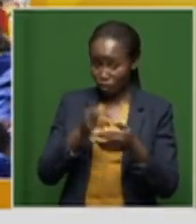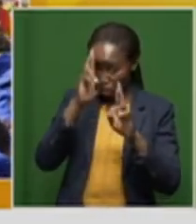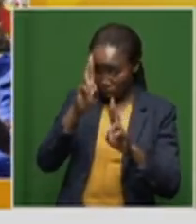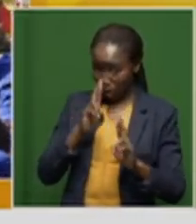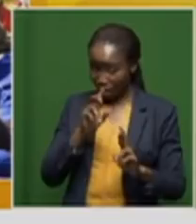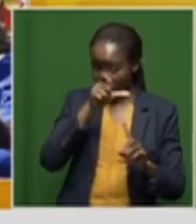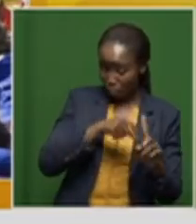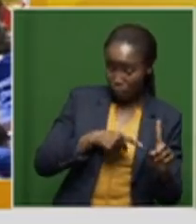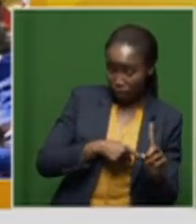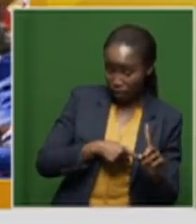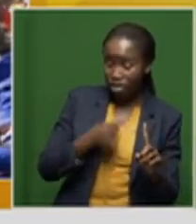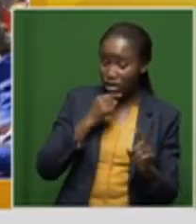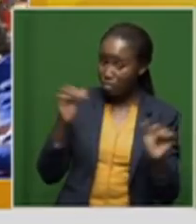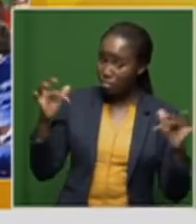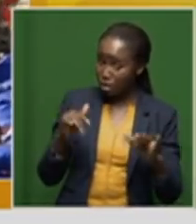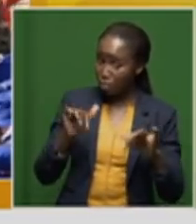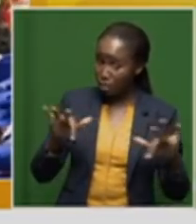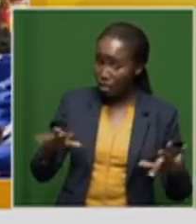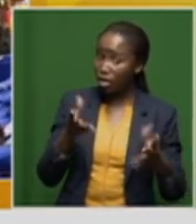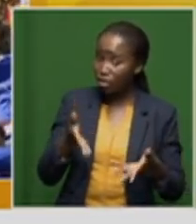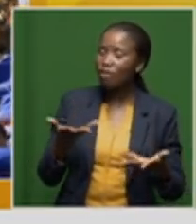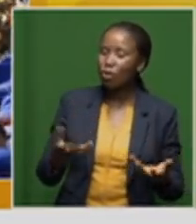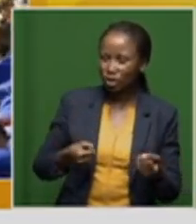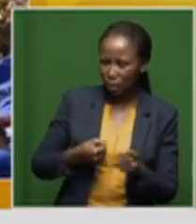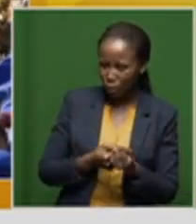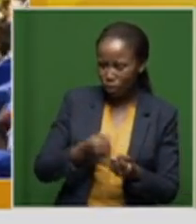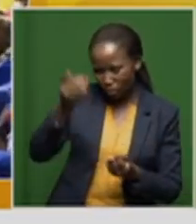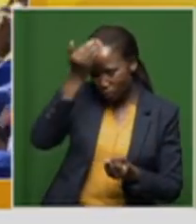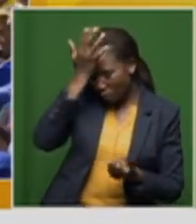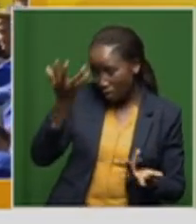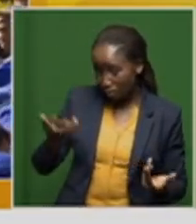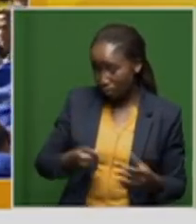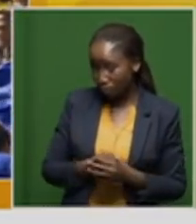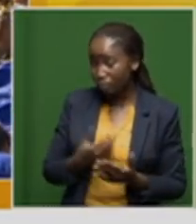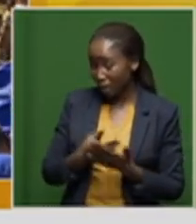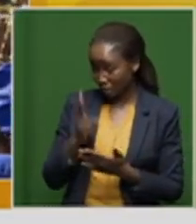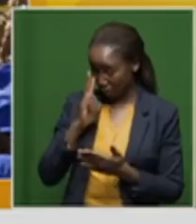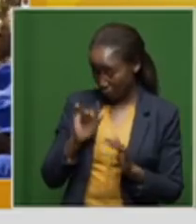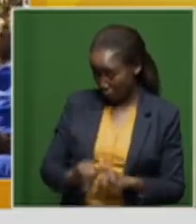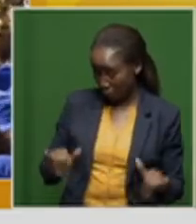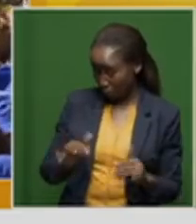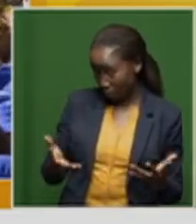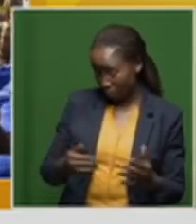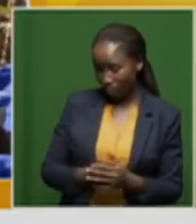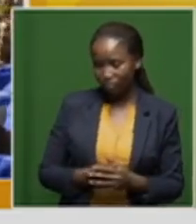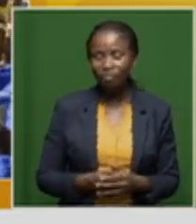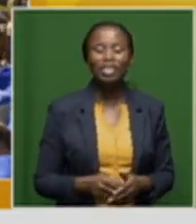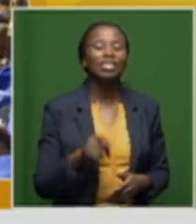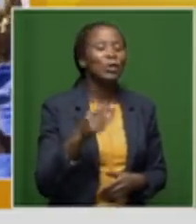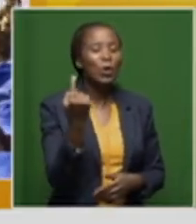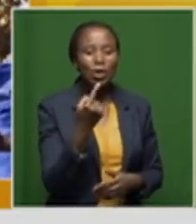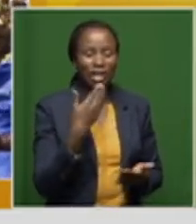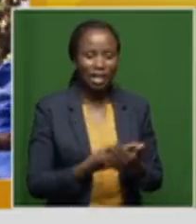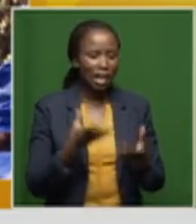respect that this gathering is for those that support President Jacob Zuma, former President Jacob Zuma. We'll just have to wait and see. It's only you who can get